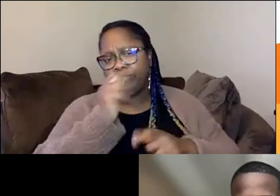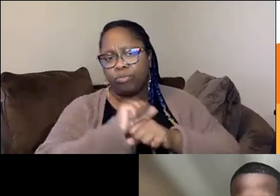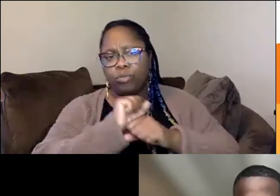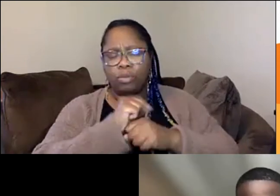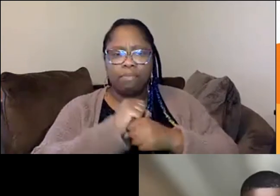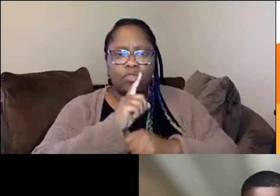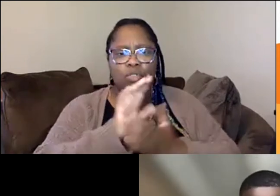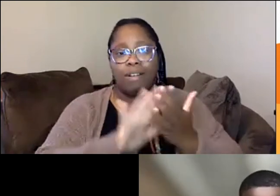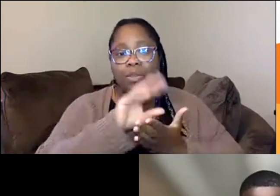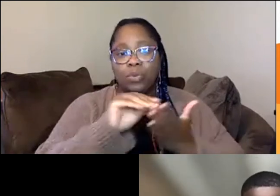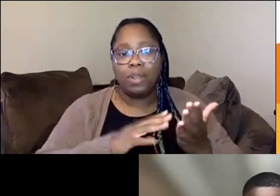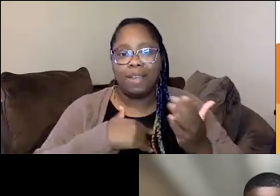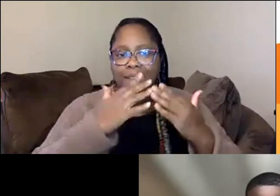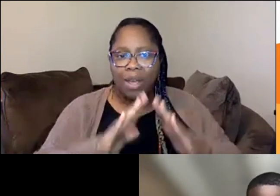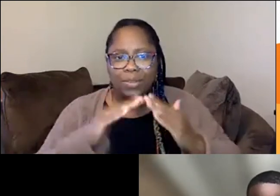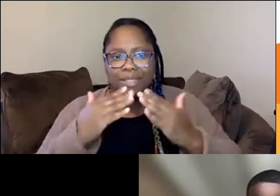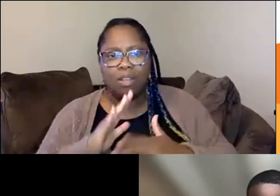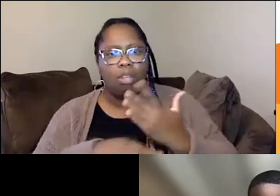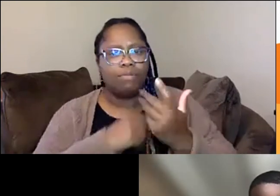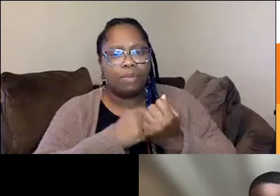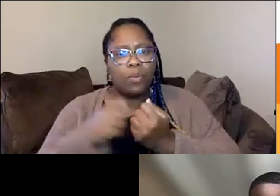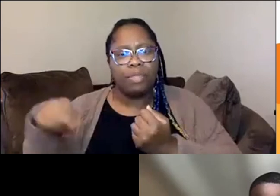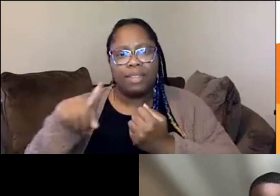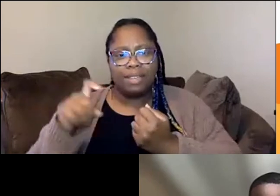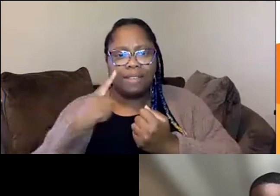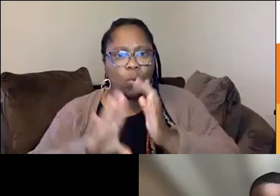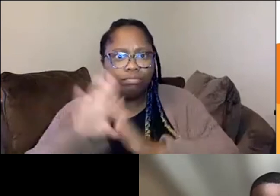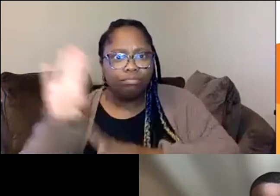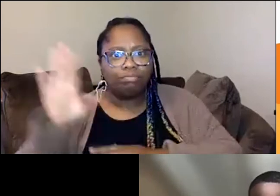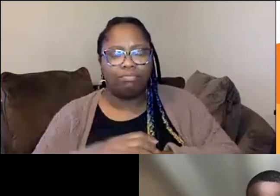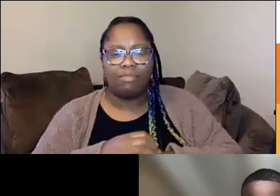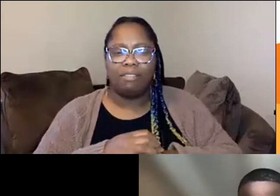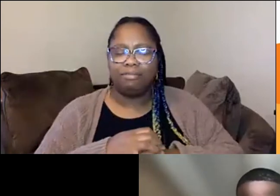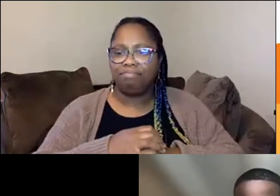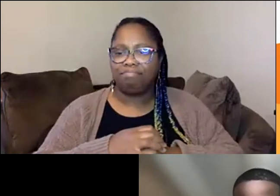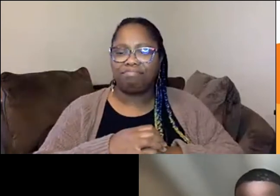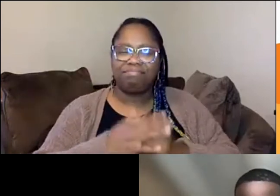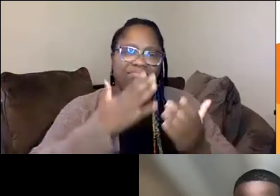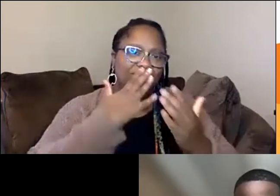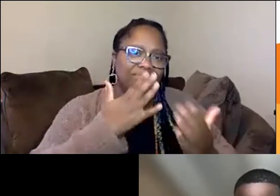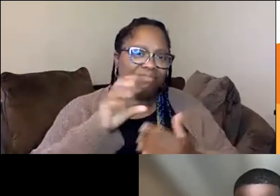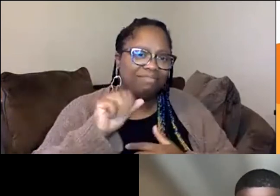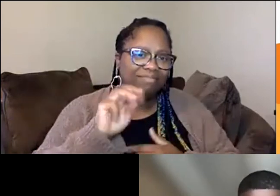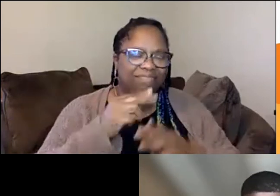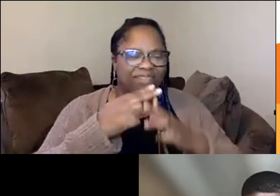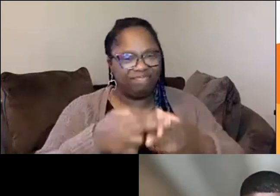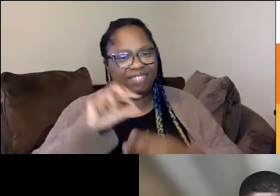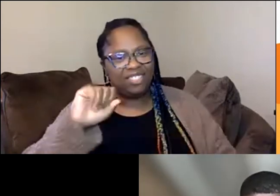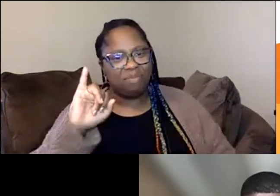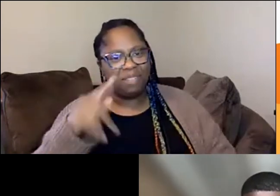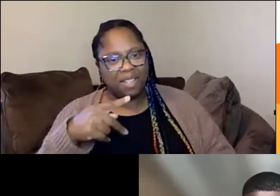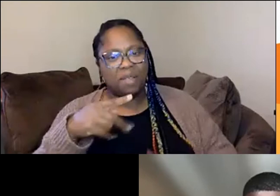have housing and all the supports they need to succeed. So I feel so grateful, Sam, to call you an SJP partner and